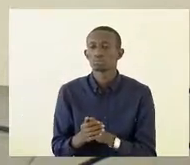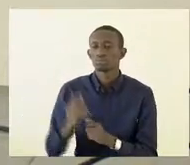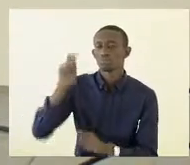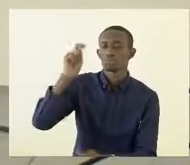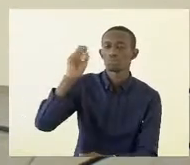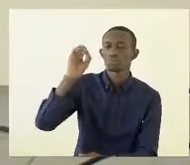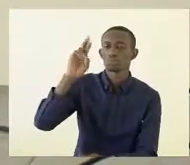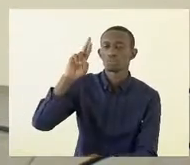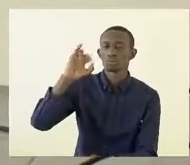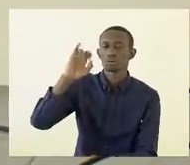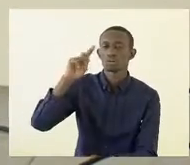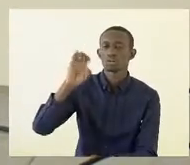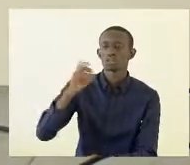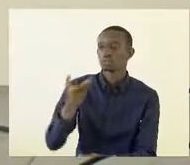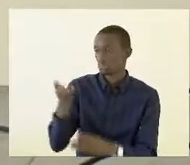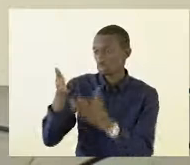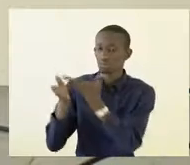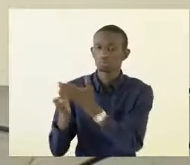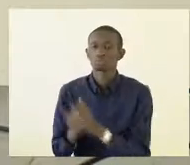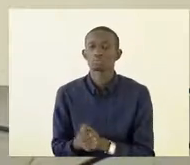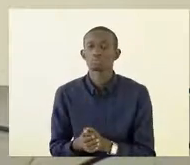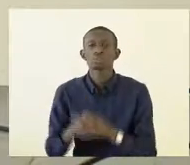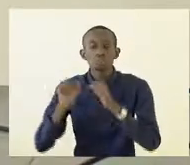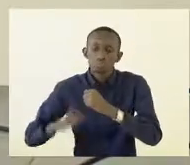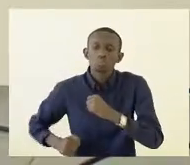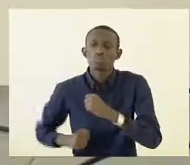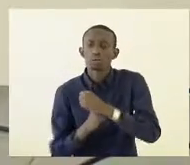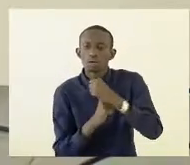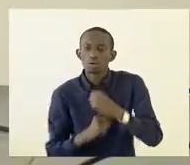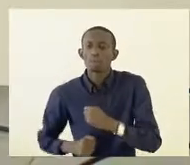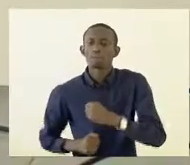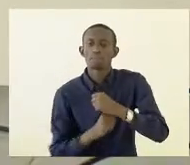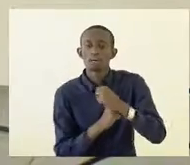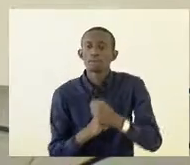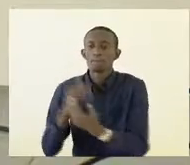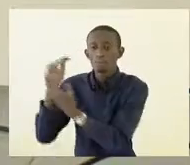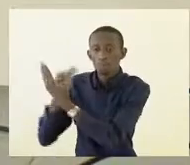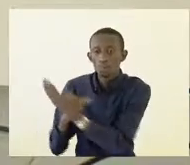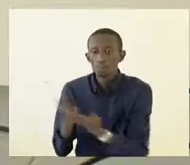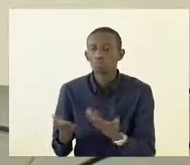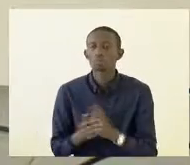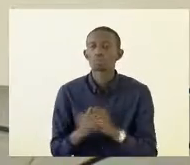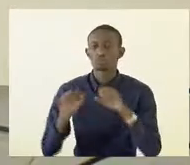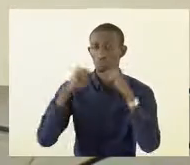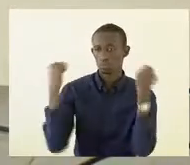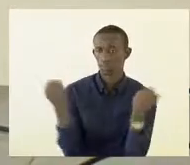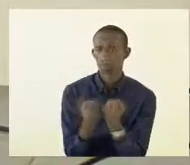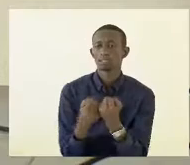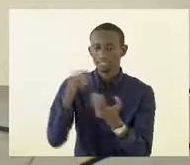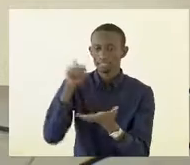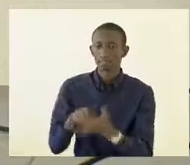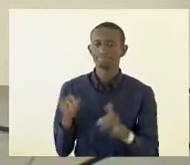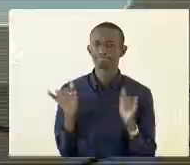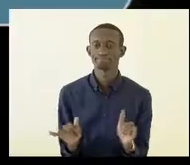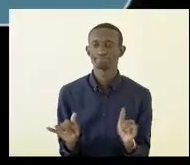Can we support some of these programs such that, one, societies can benefit, we can have